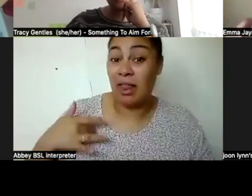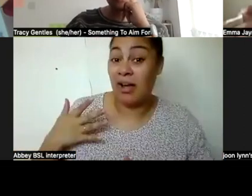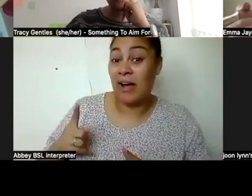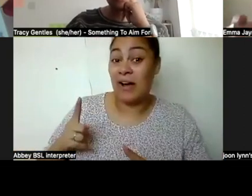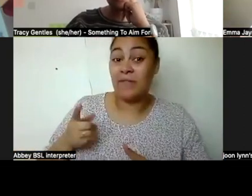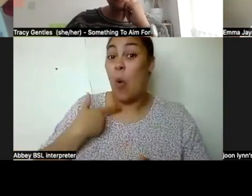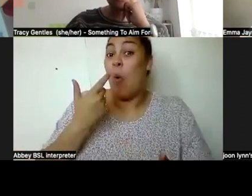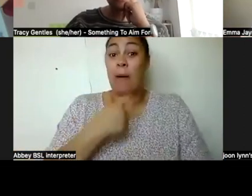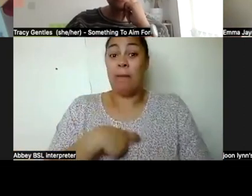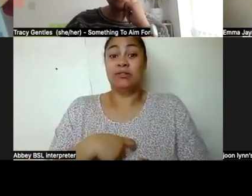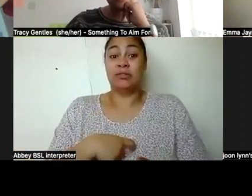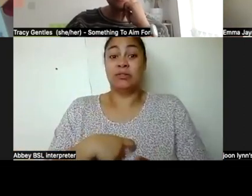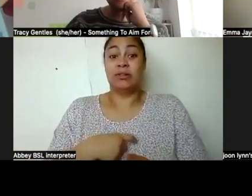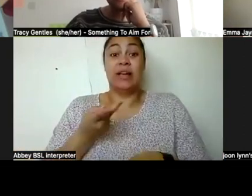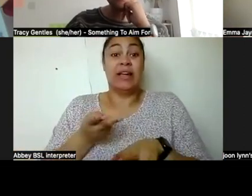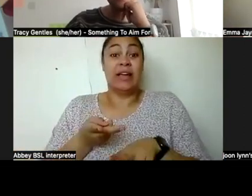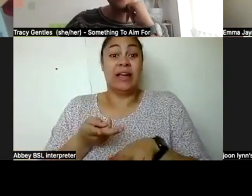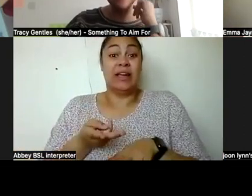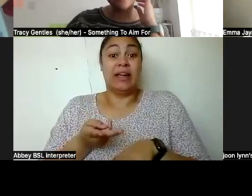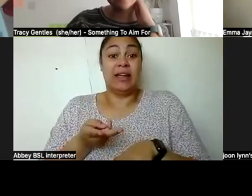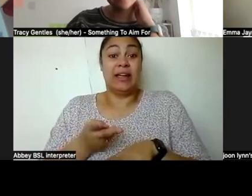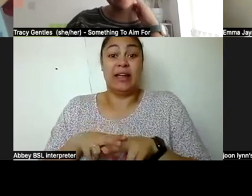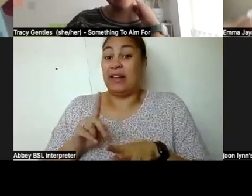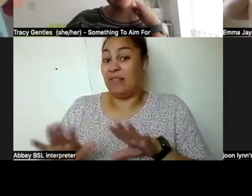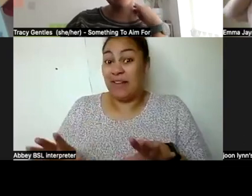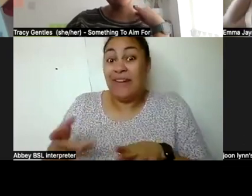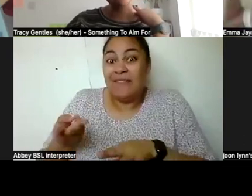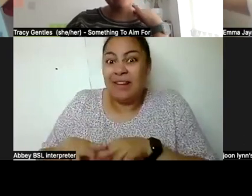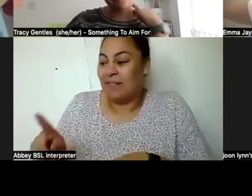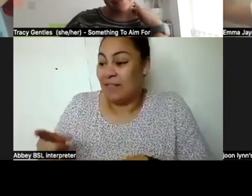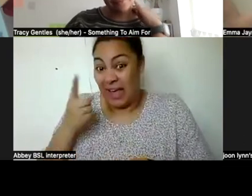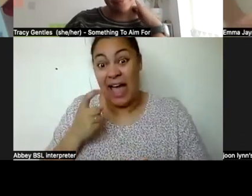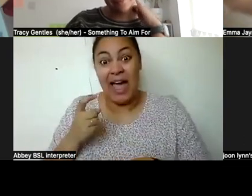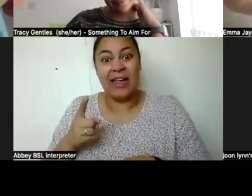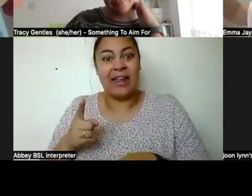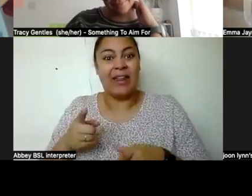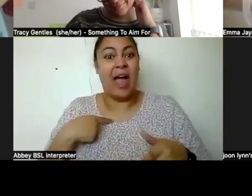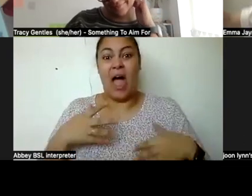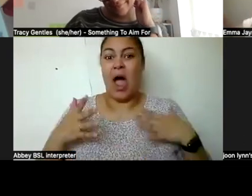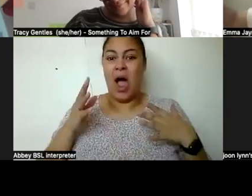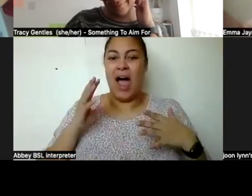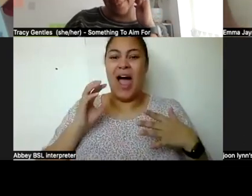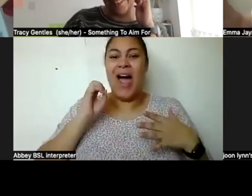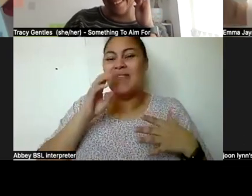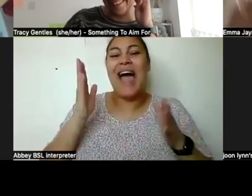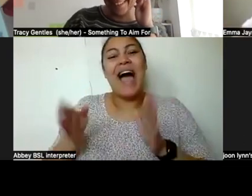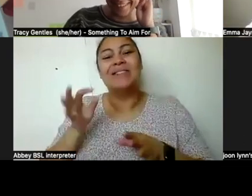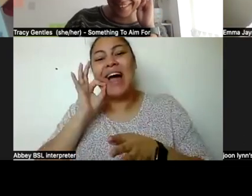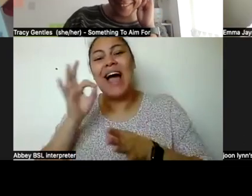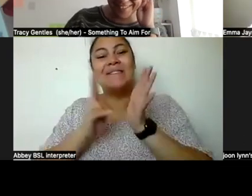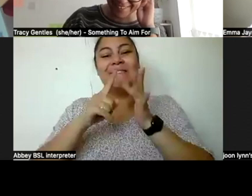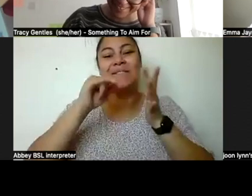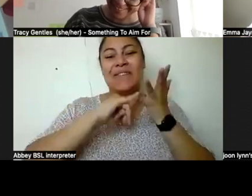it did, I wouldn't need to ask for fees or workers' rights in the first place. I'd just be living my best life on good chat and vibes,